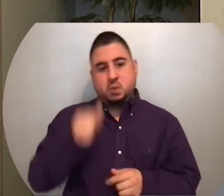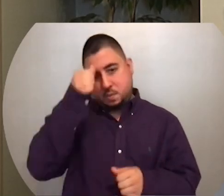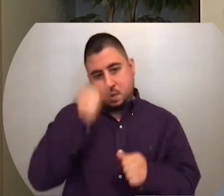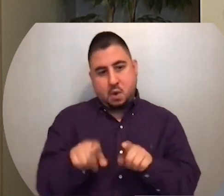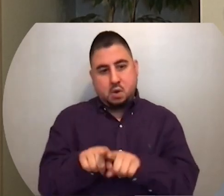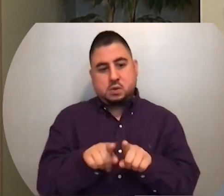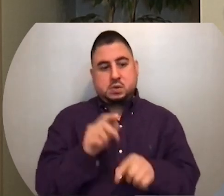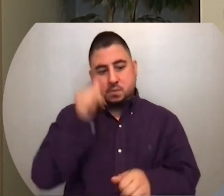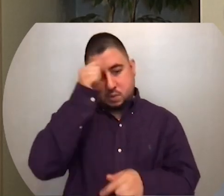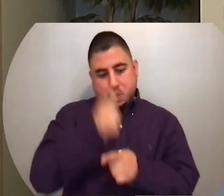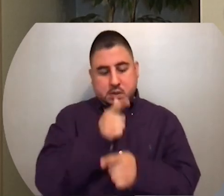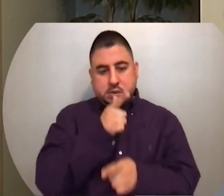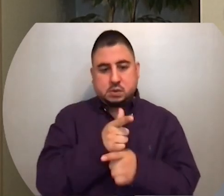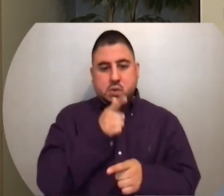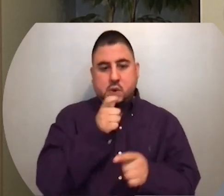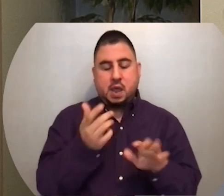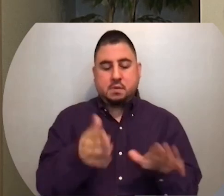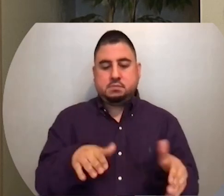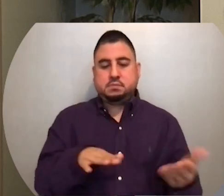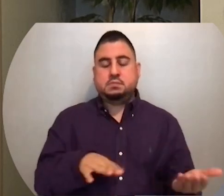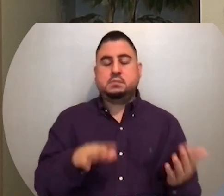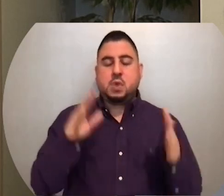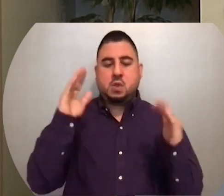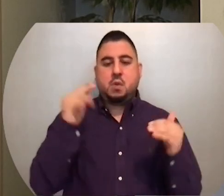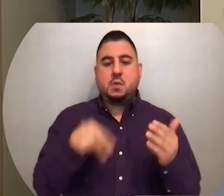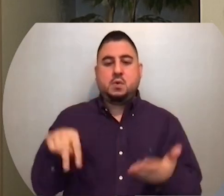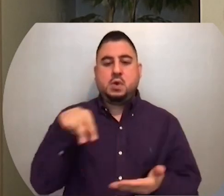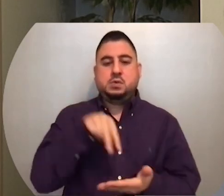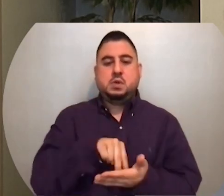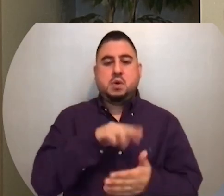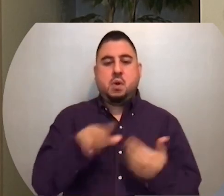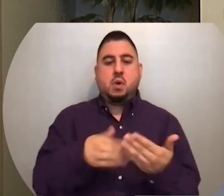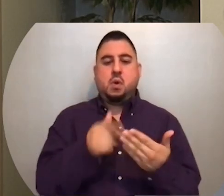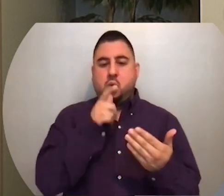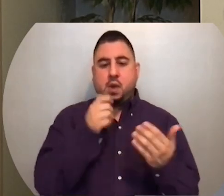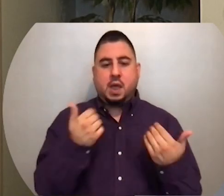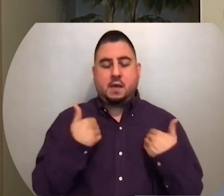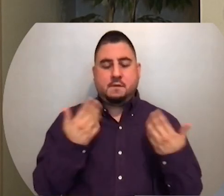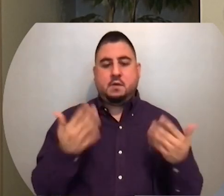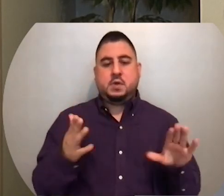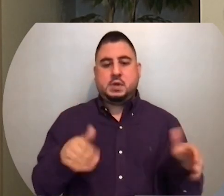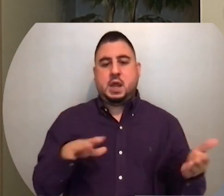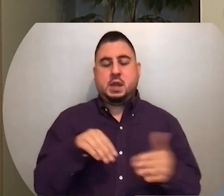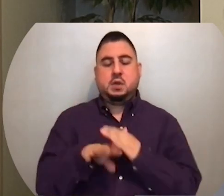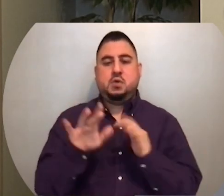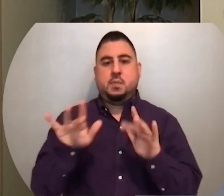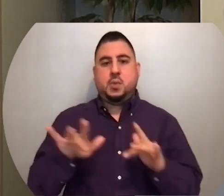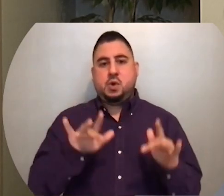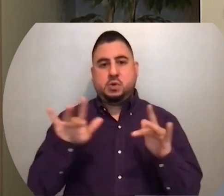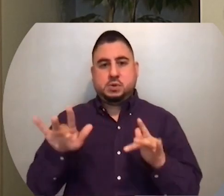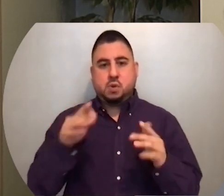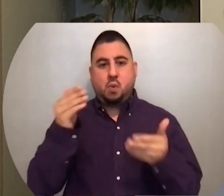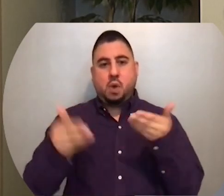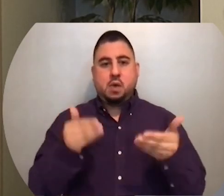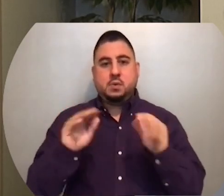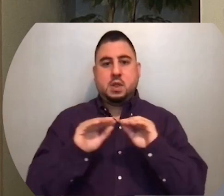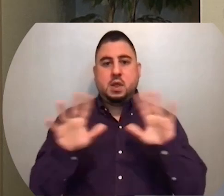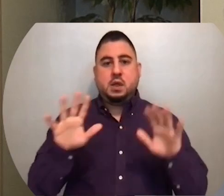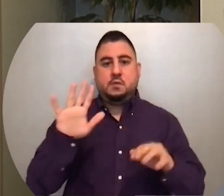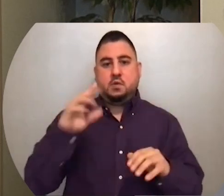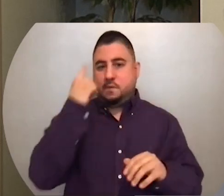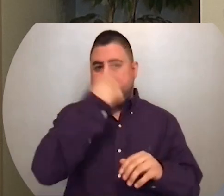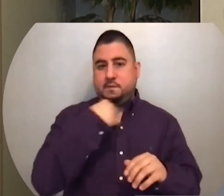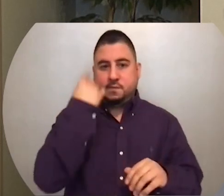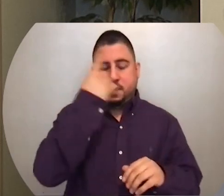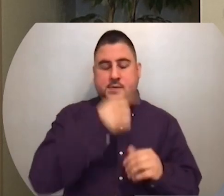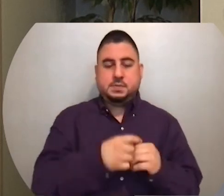Remember also our brothers and sisters who have fallen asleep in the hope of the resurrection, and all who have died in your mercy. Welcome them into the light of